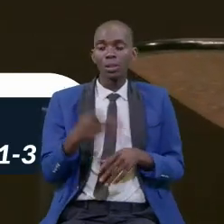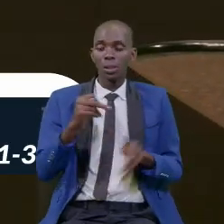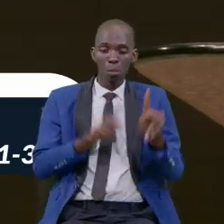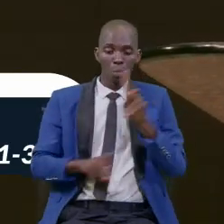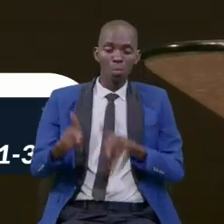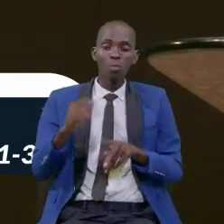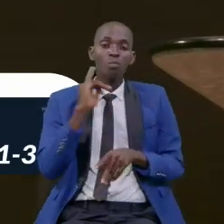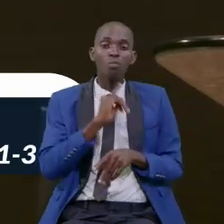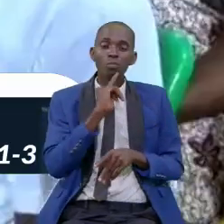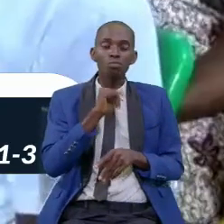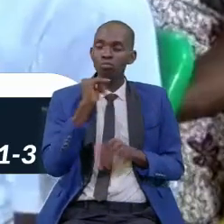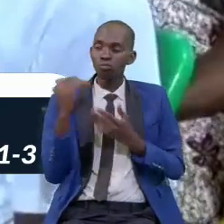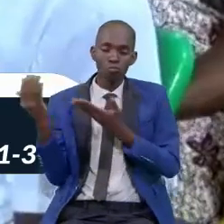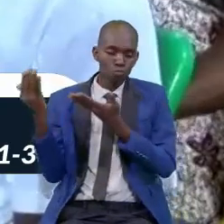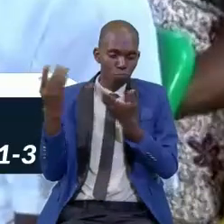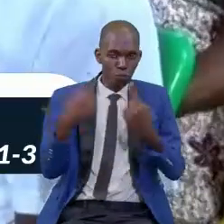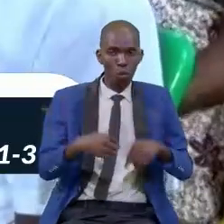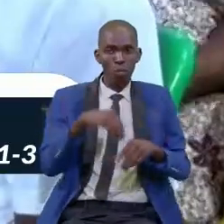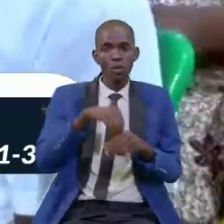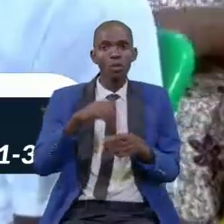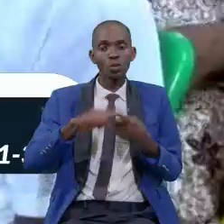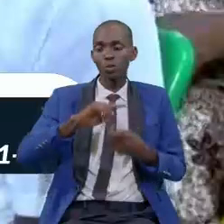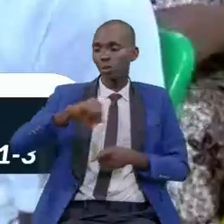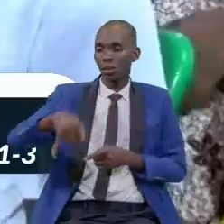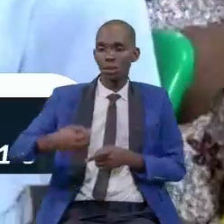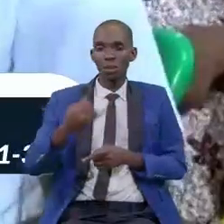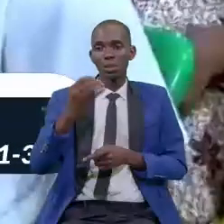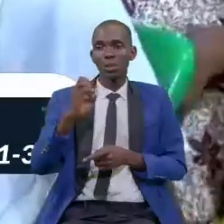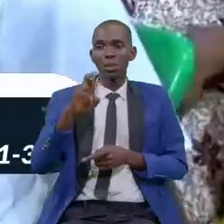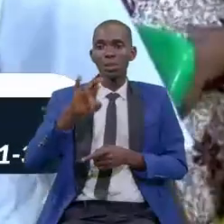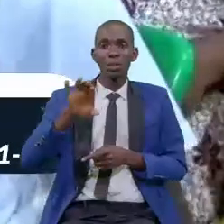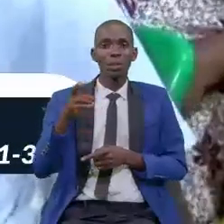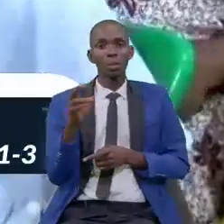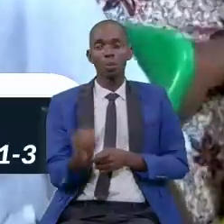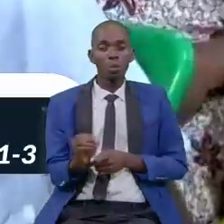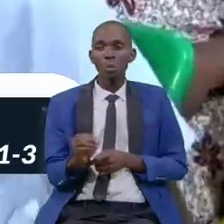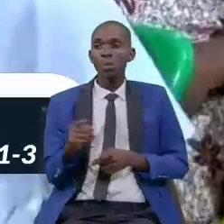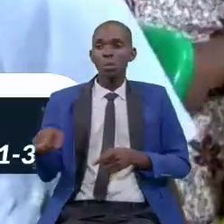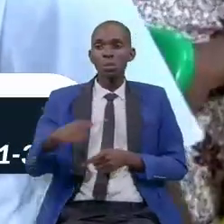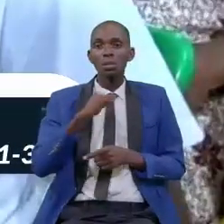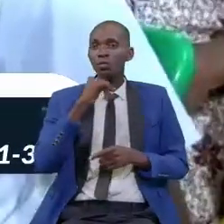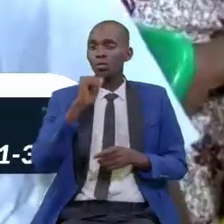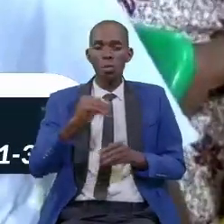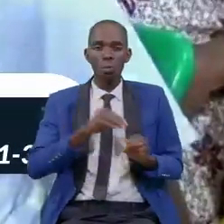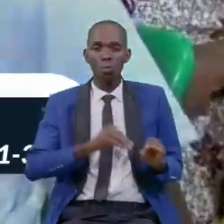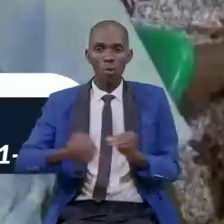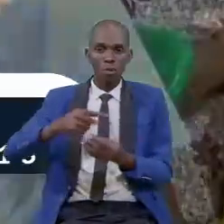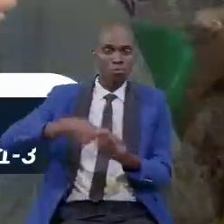Jericho. They had not gone around 7 days for Jericho's walls to fall